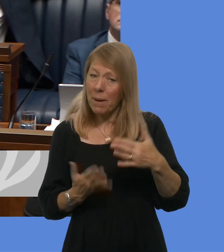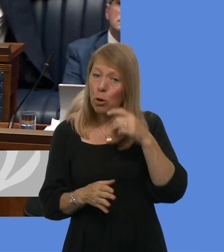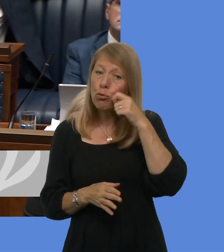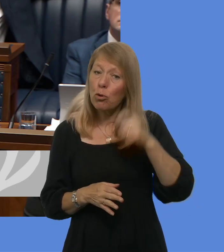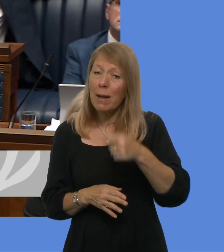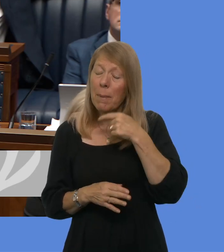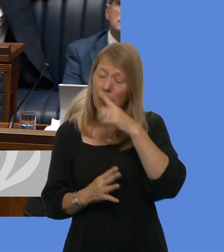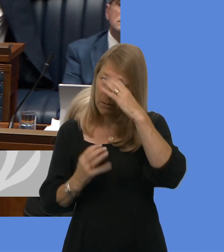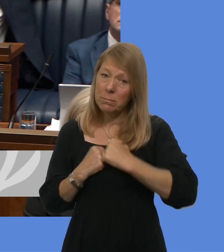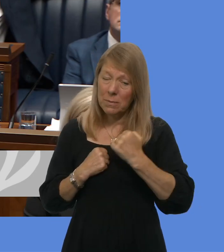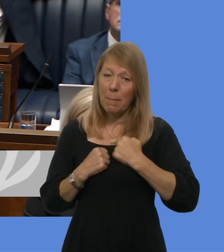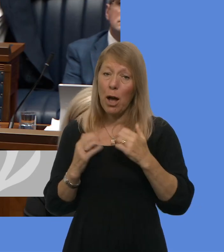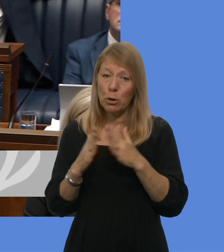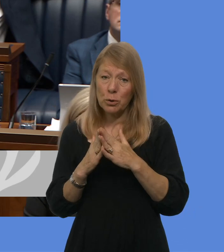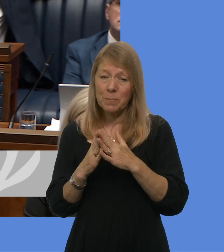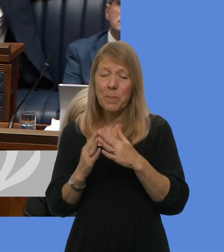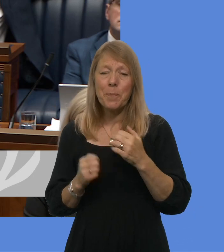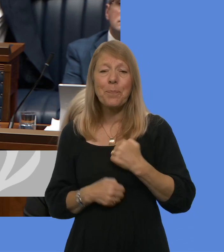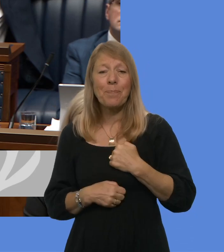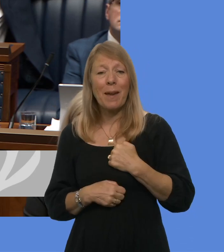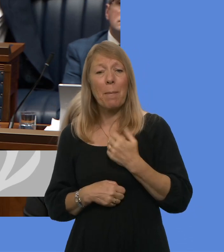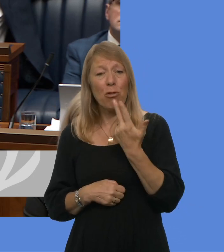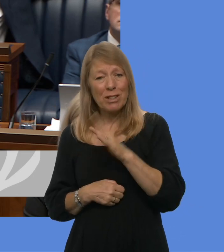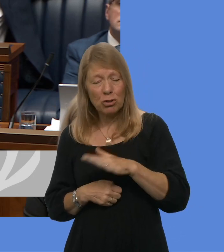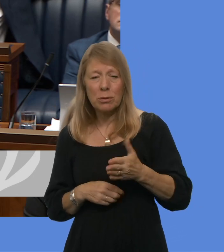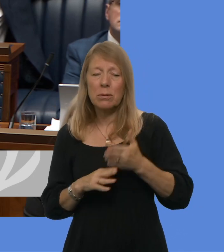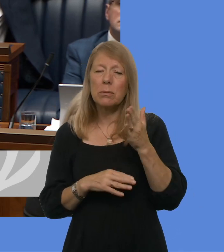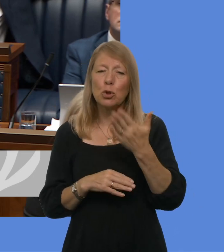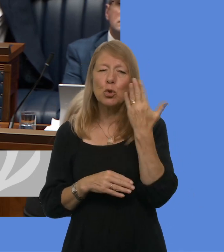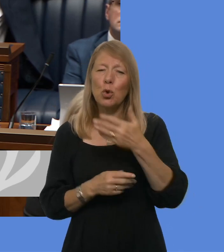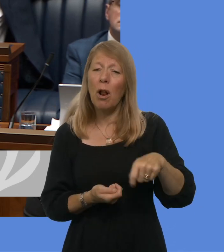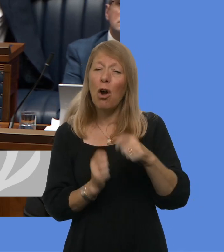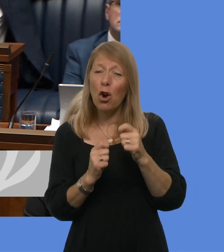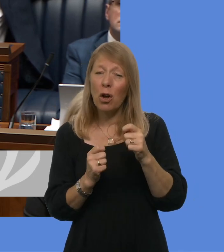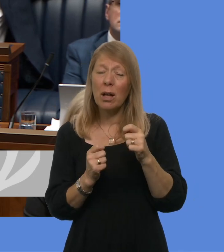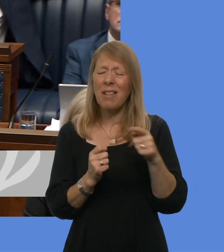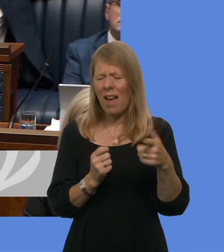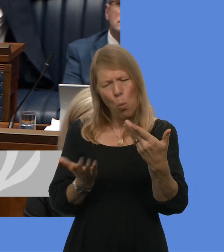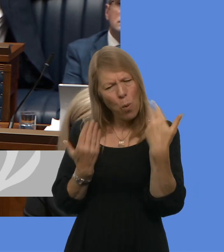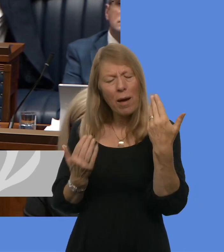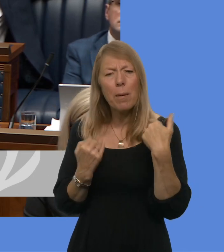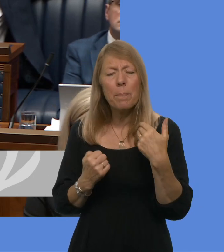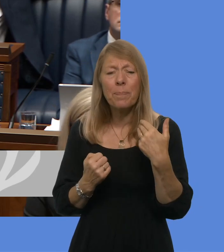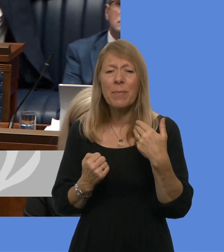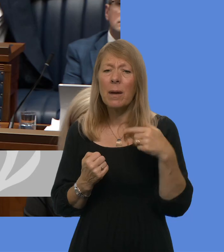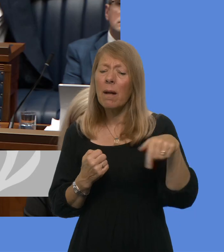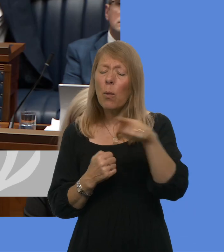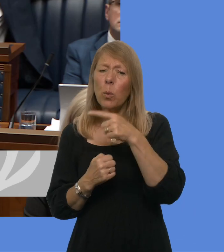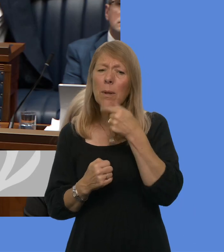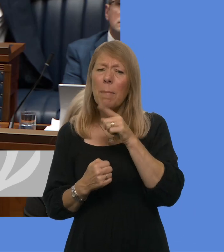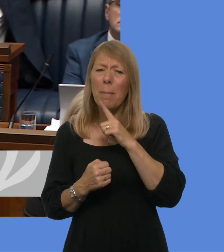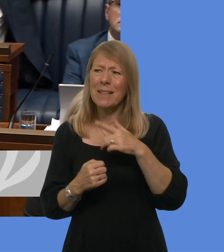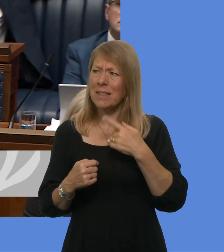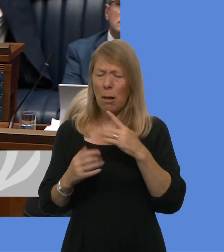in Lurgan. Both schools that went out of their way to make them feel welcome, and they regard Northern Ireland as their home, and they will be here for